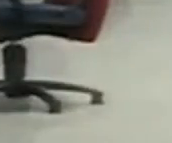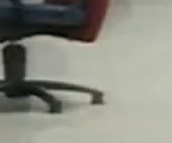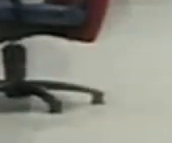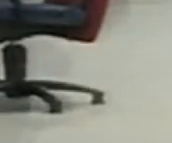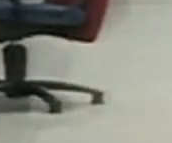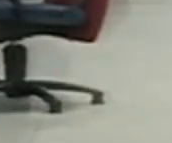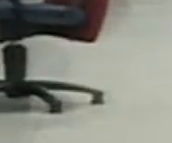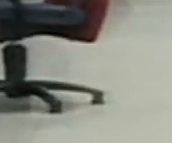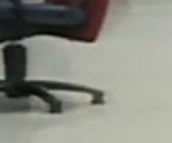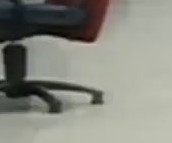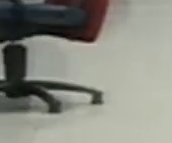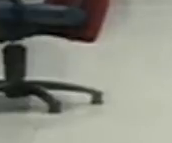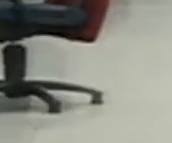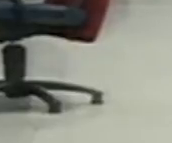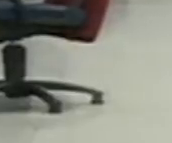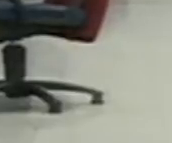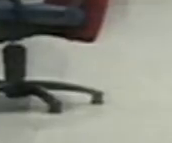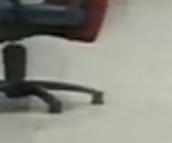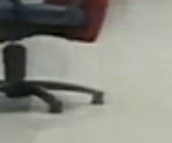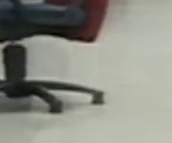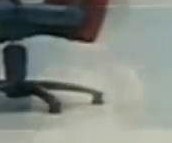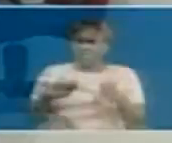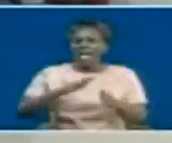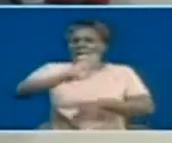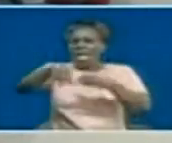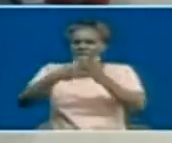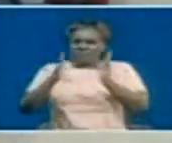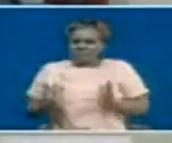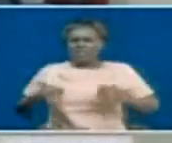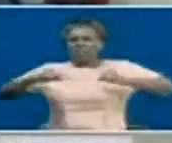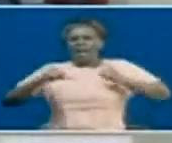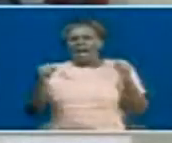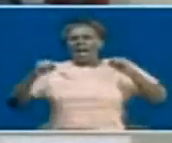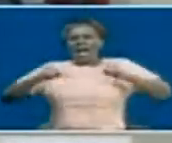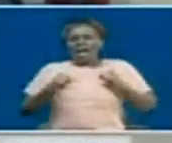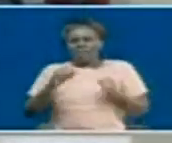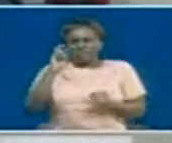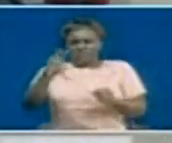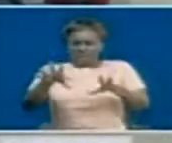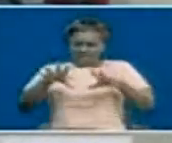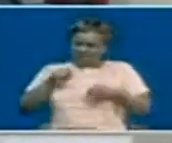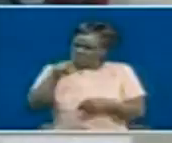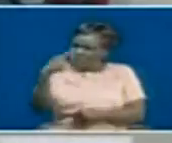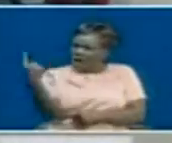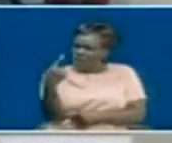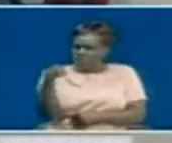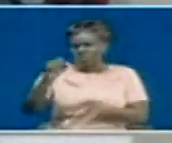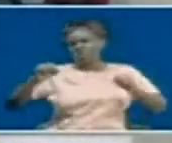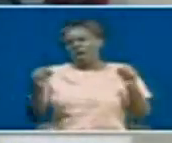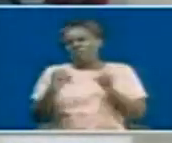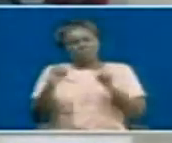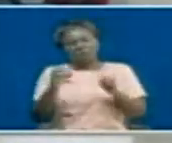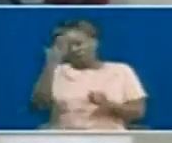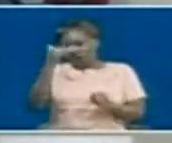You've just had this wonderful baby and everyone around you is ecstatic. Everyone there is except you. For you, life has come